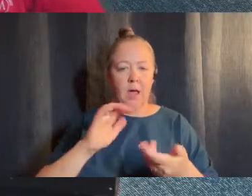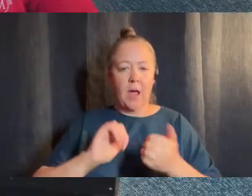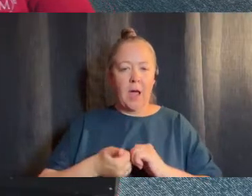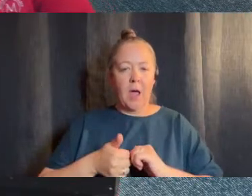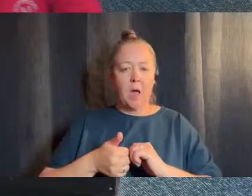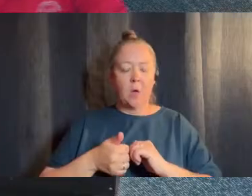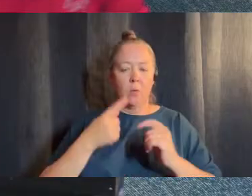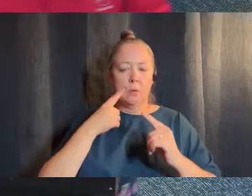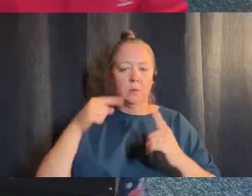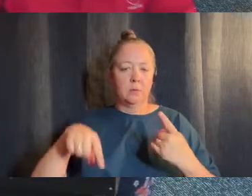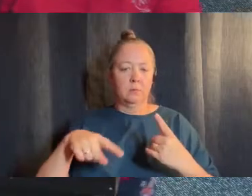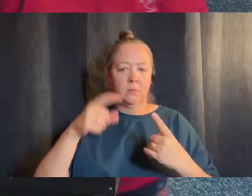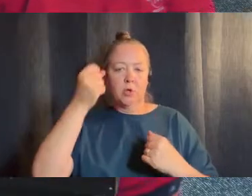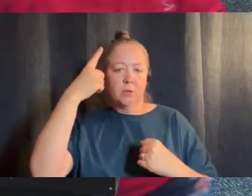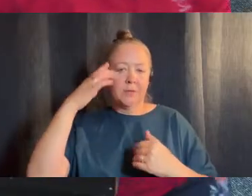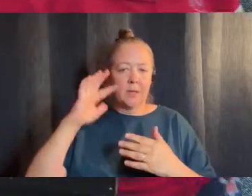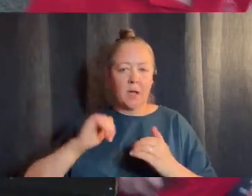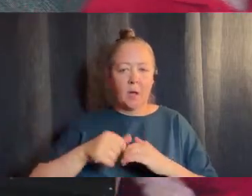Thank you.